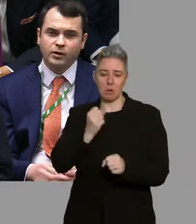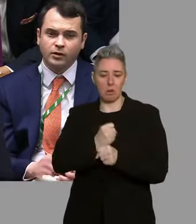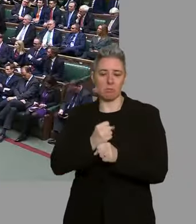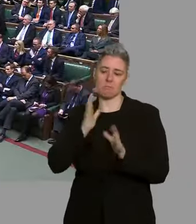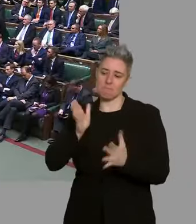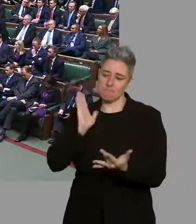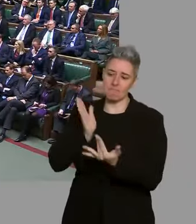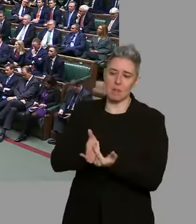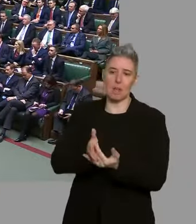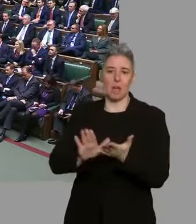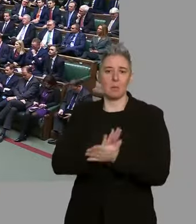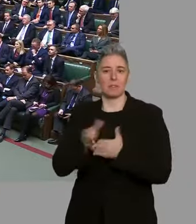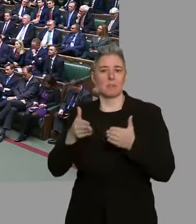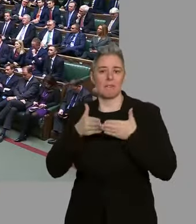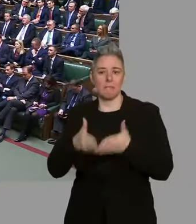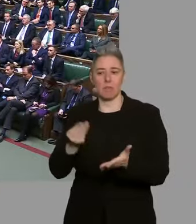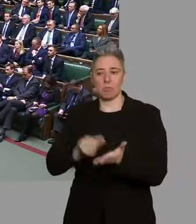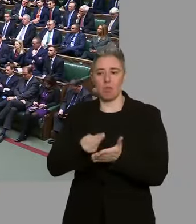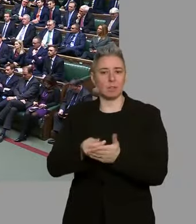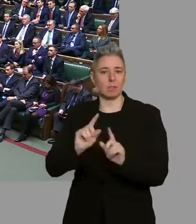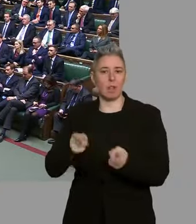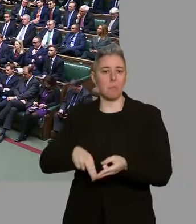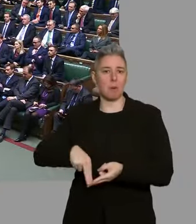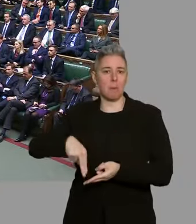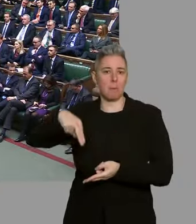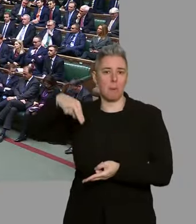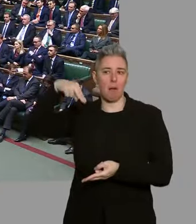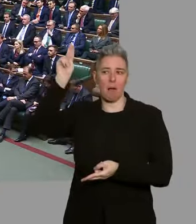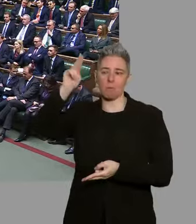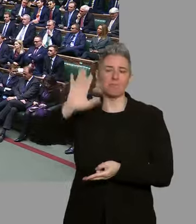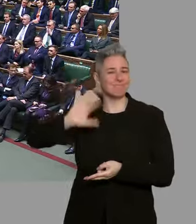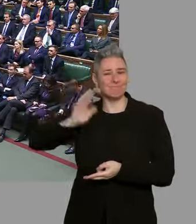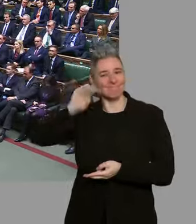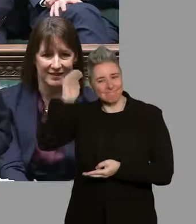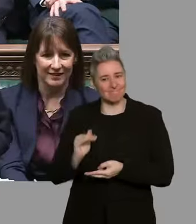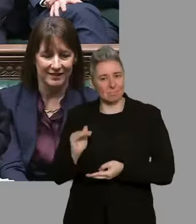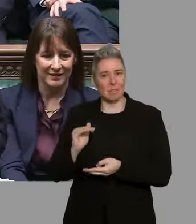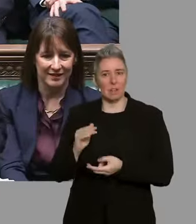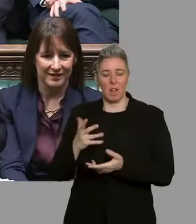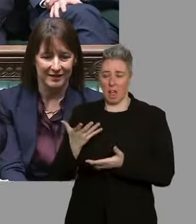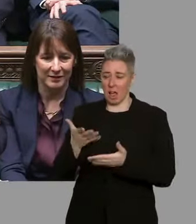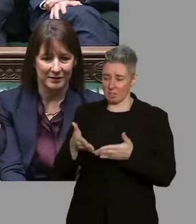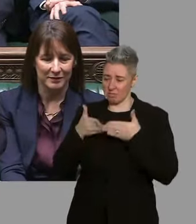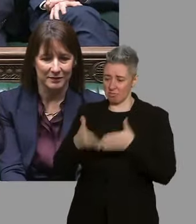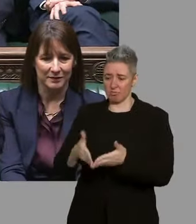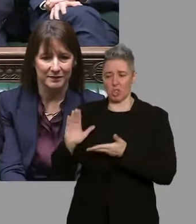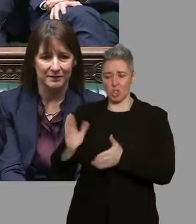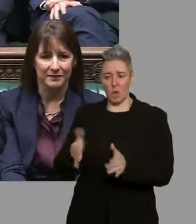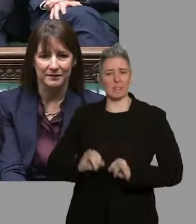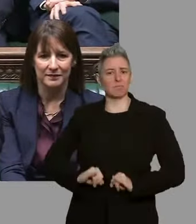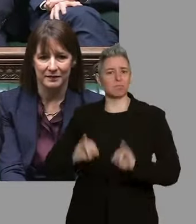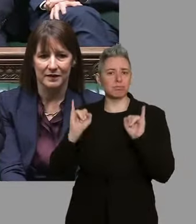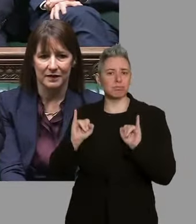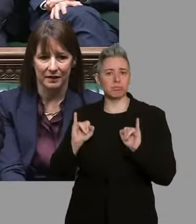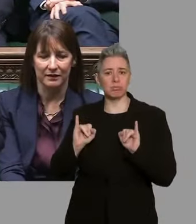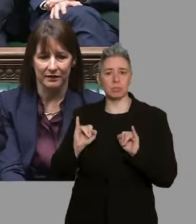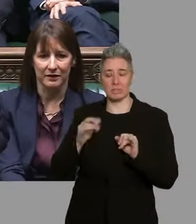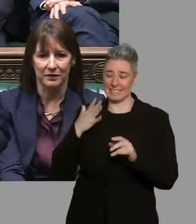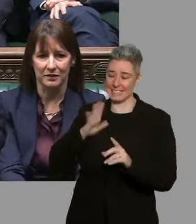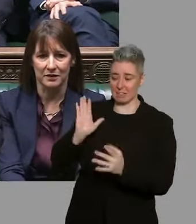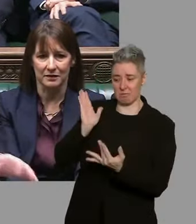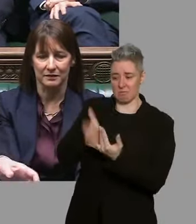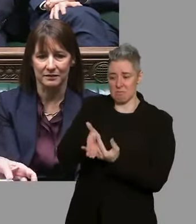services? Prime Minister. Well, I thank him for raising this, and he's right. The ferry services for